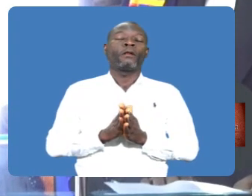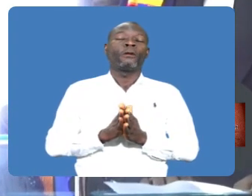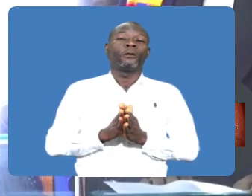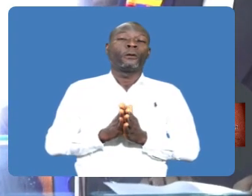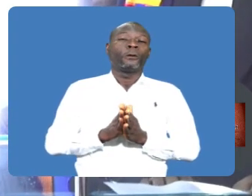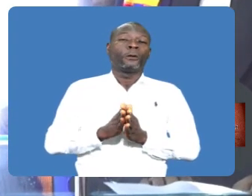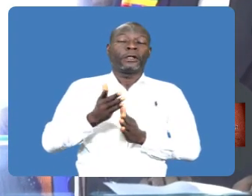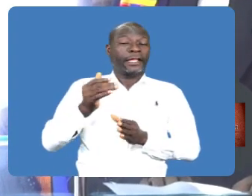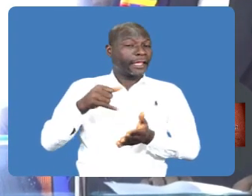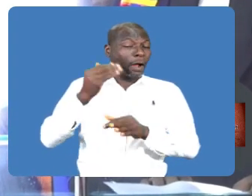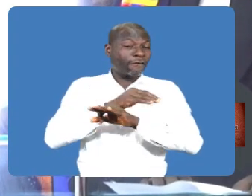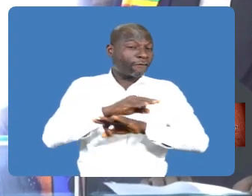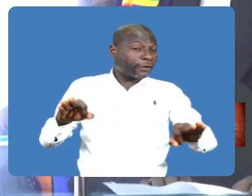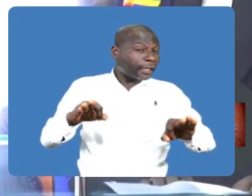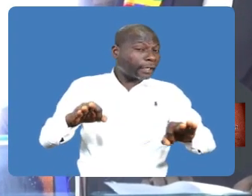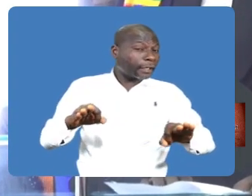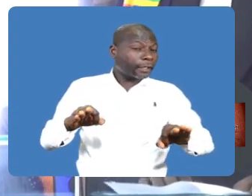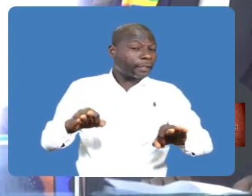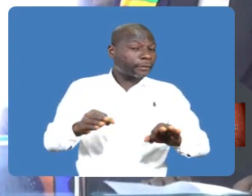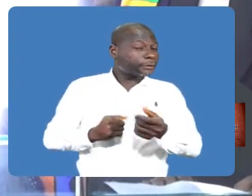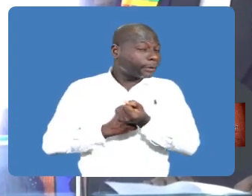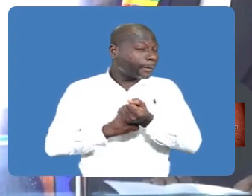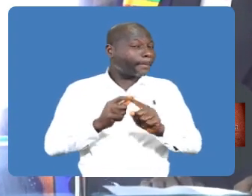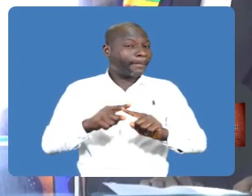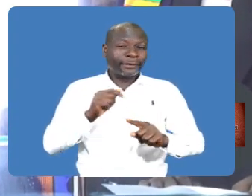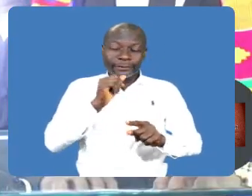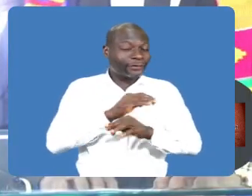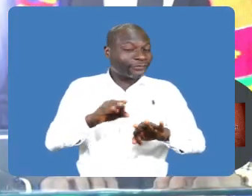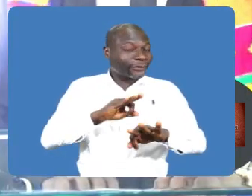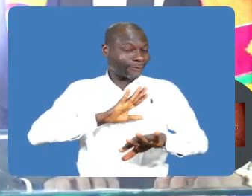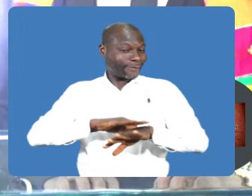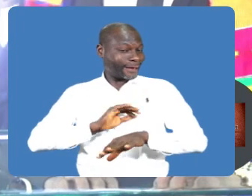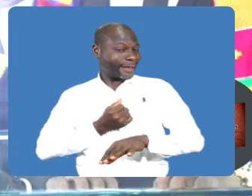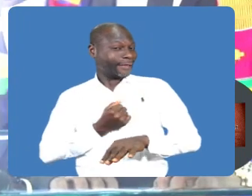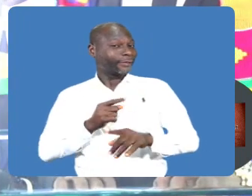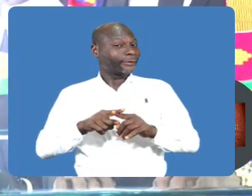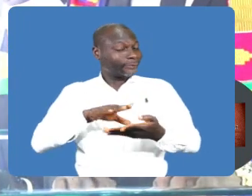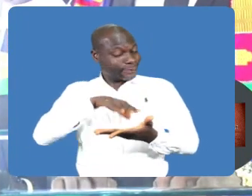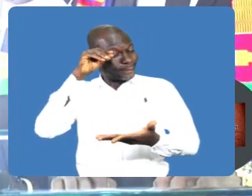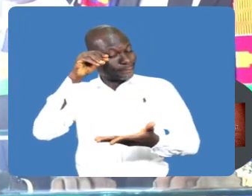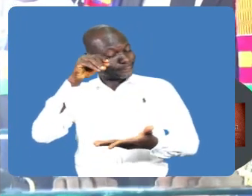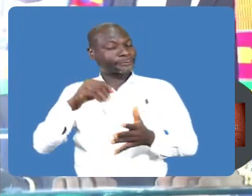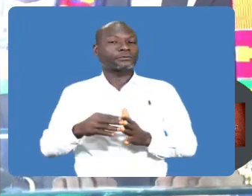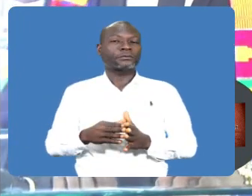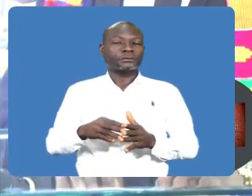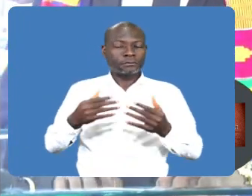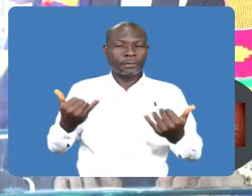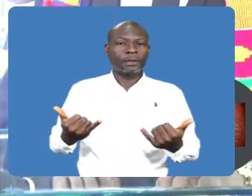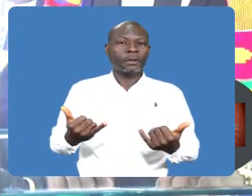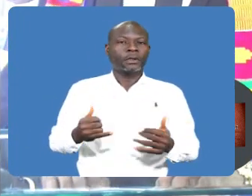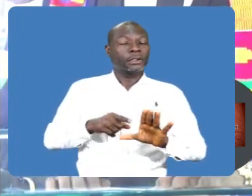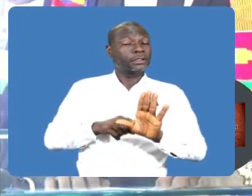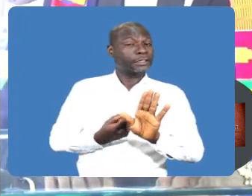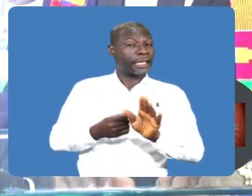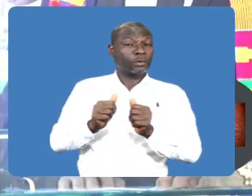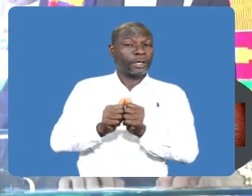It was free on our part, but it was never free on their part. Now we would like to thank the faculty, beginning